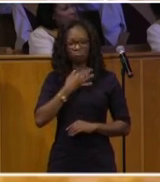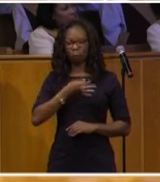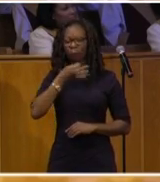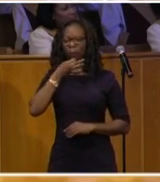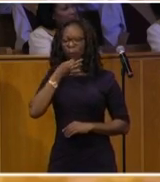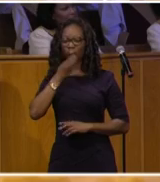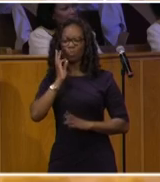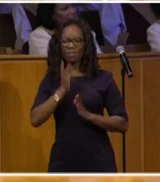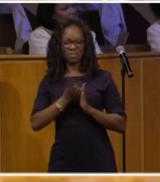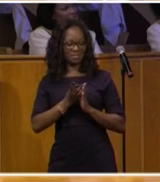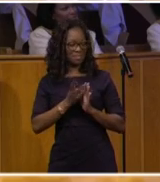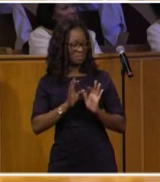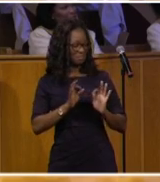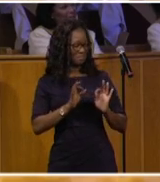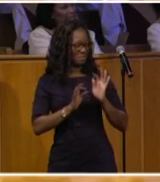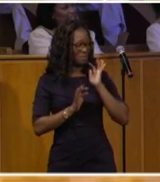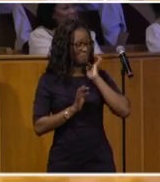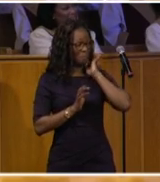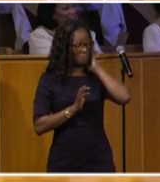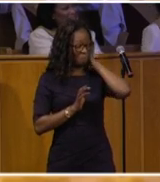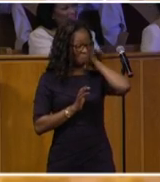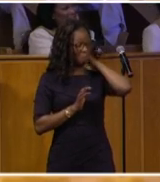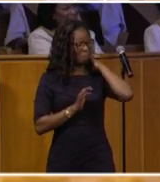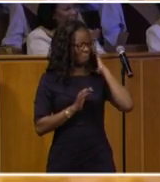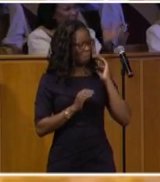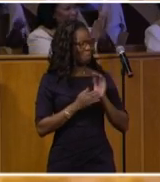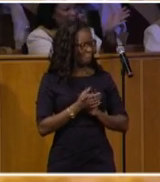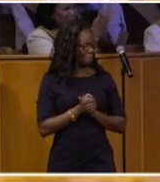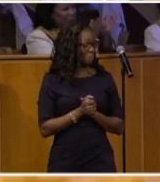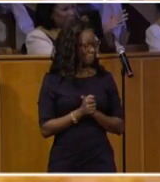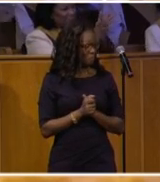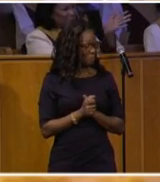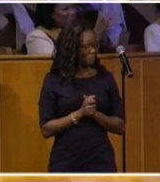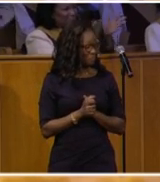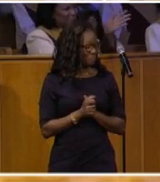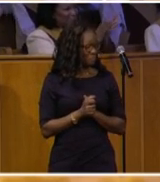witnesses. Wow. Now,